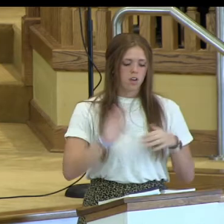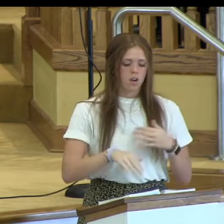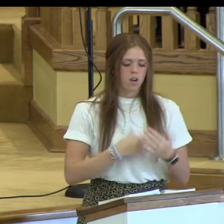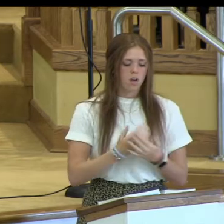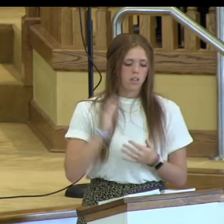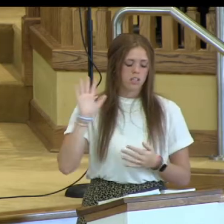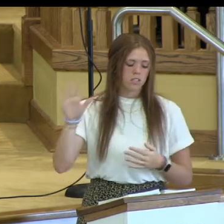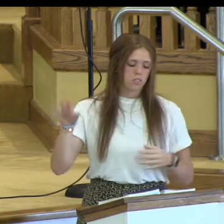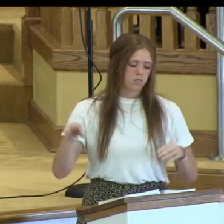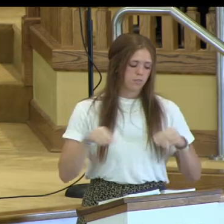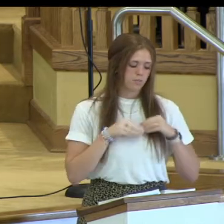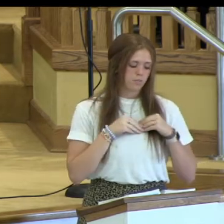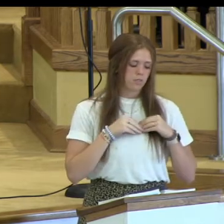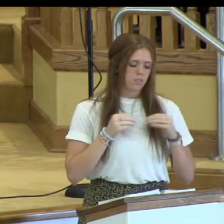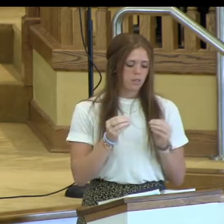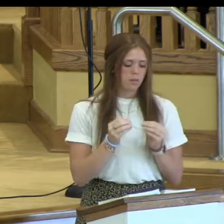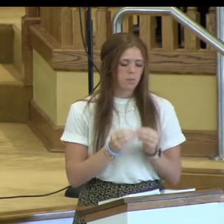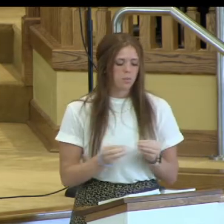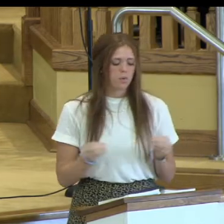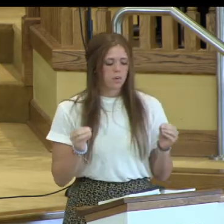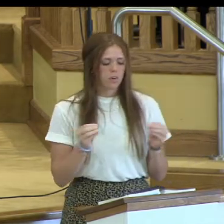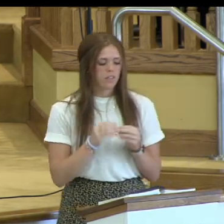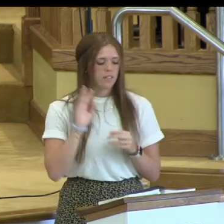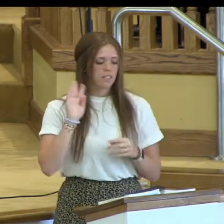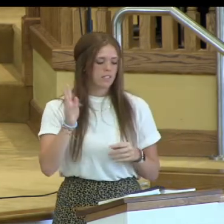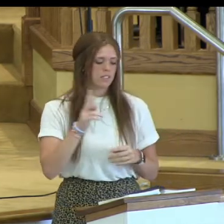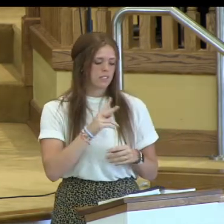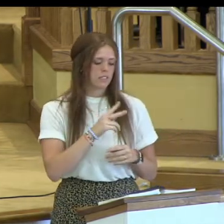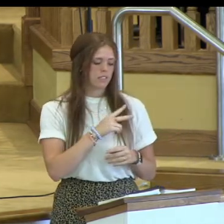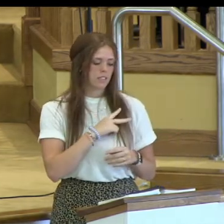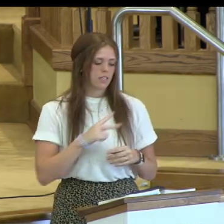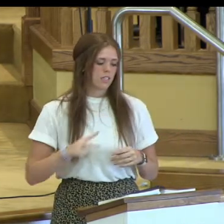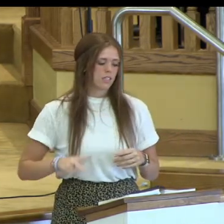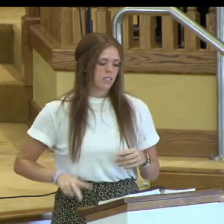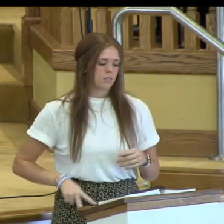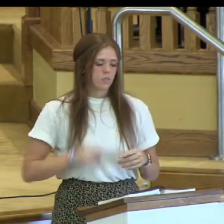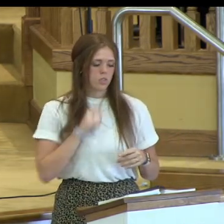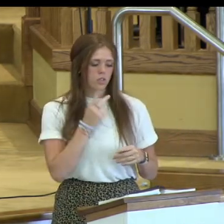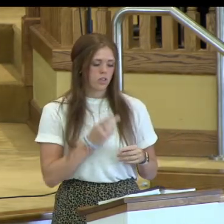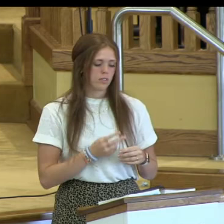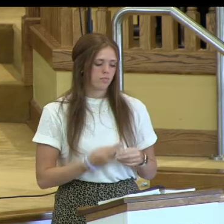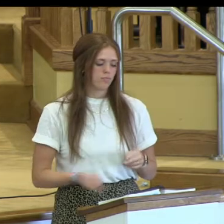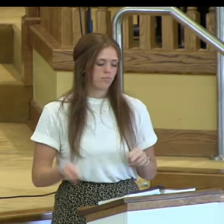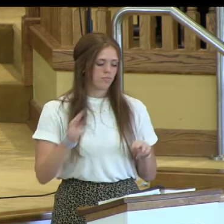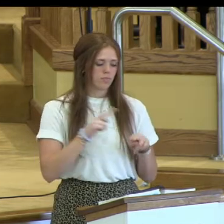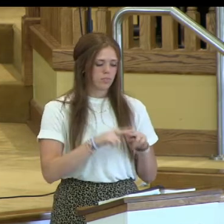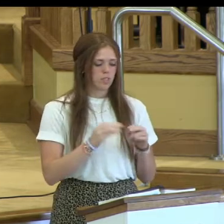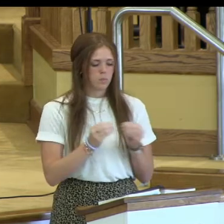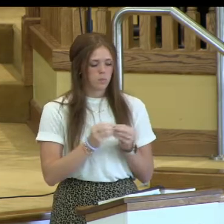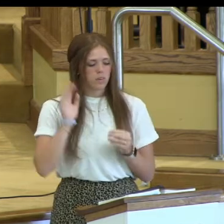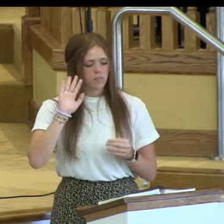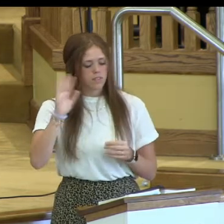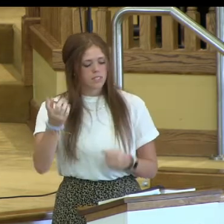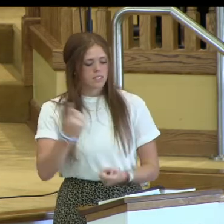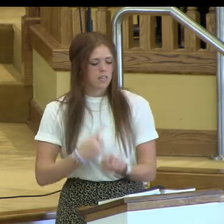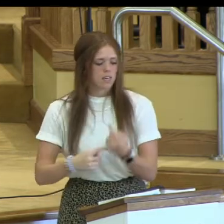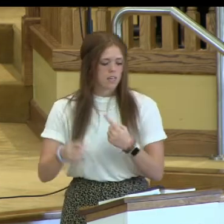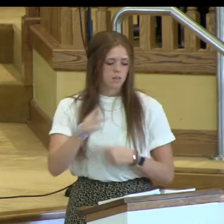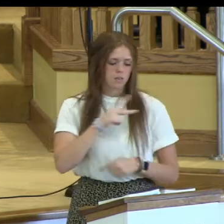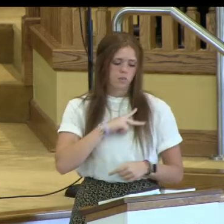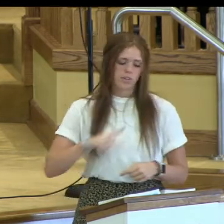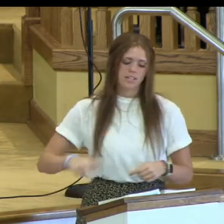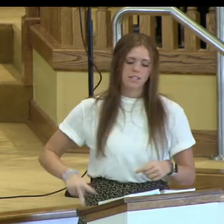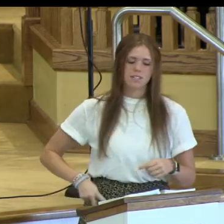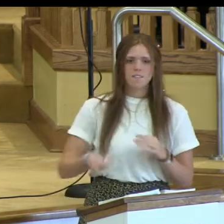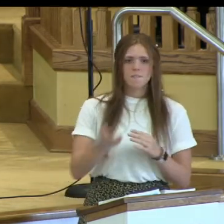all his own, more of his kingdom sure increase, more of his coming